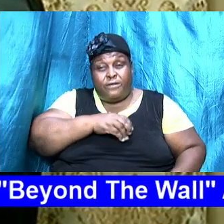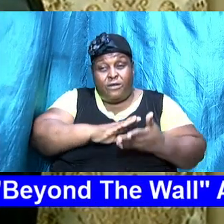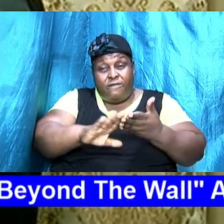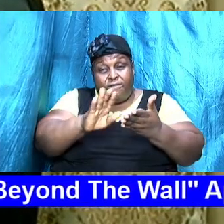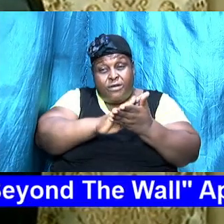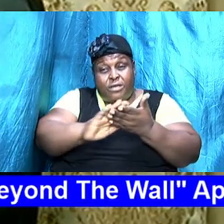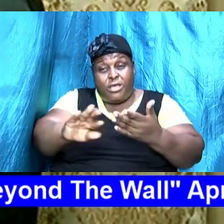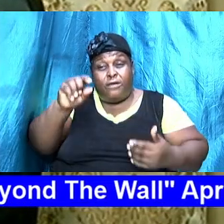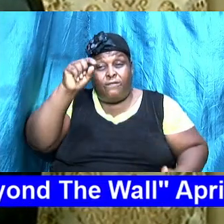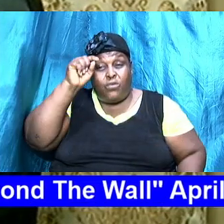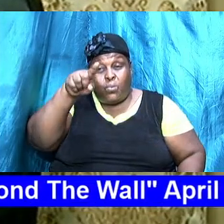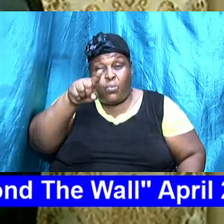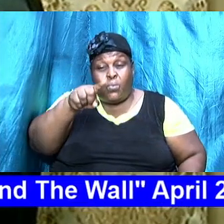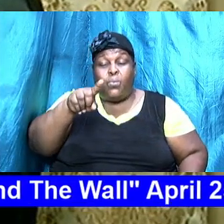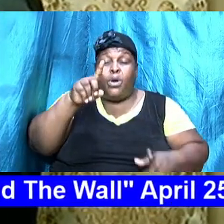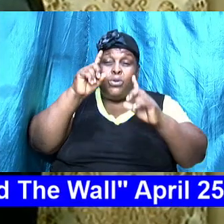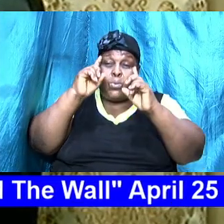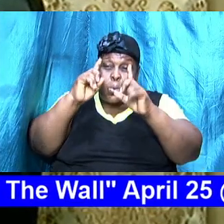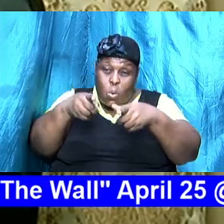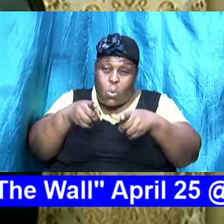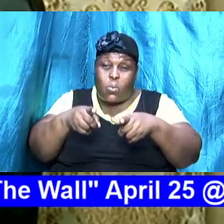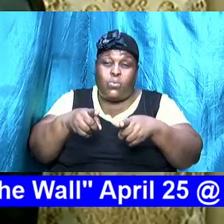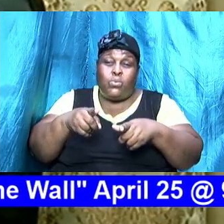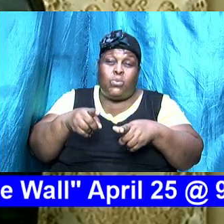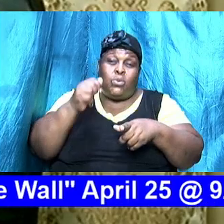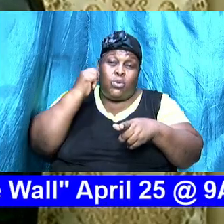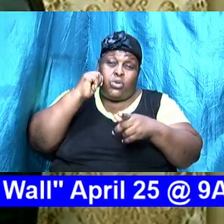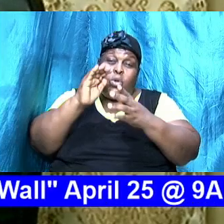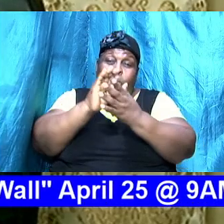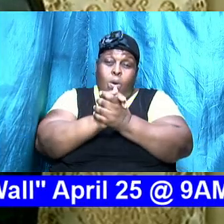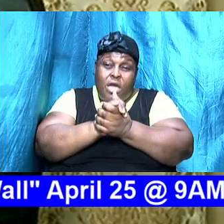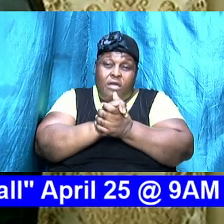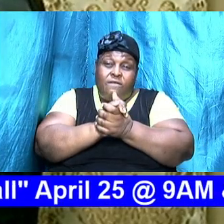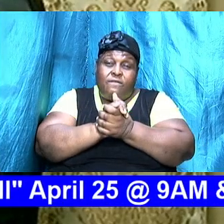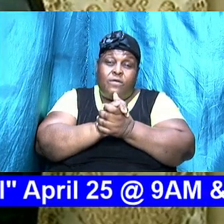your spouses and say, I have erred,